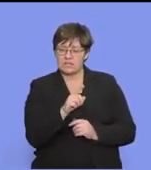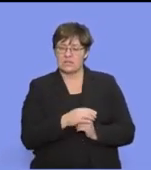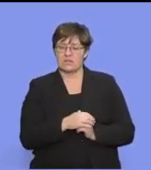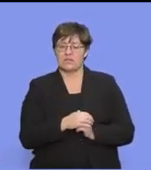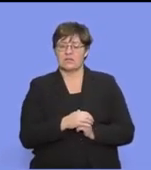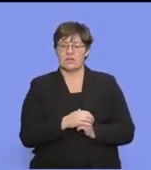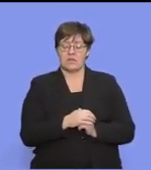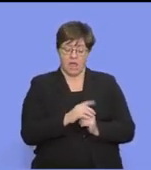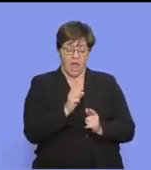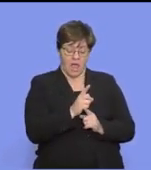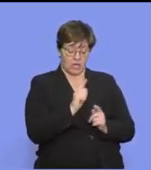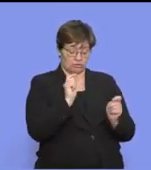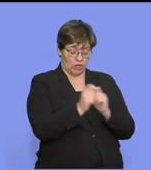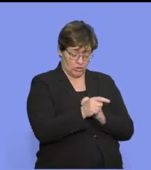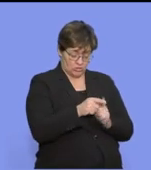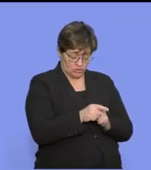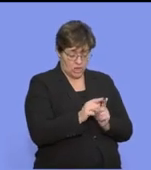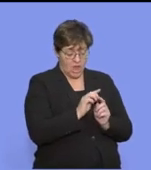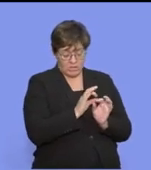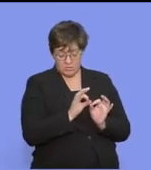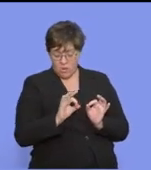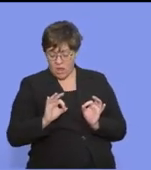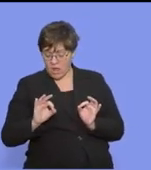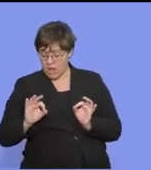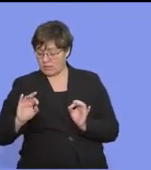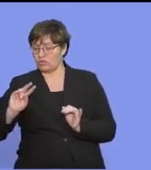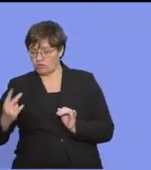punctuated means that there are breaks